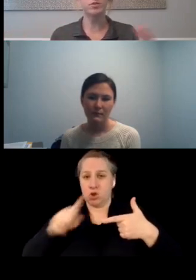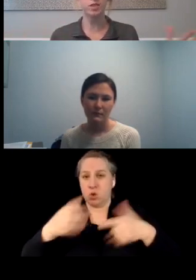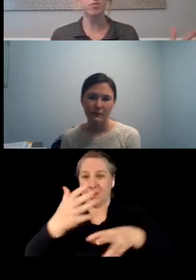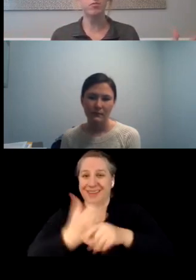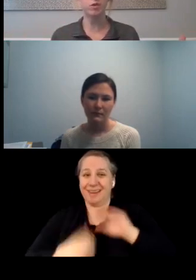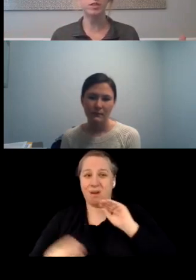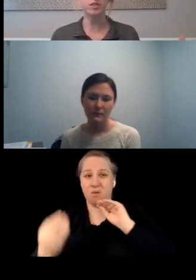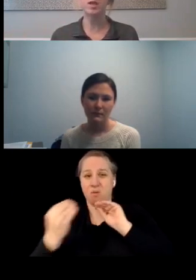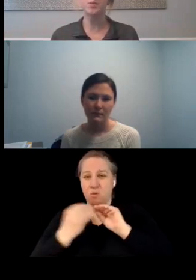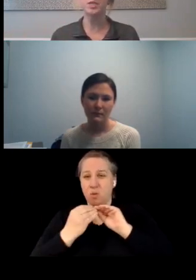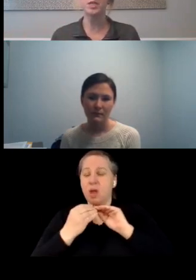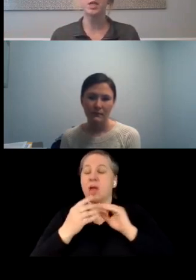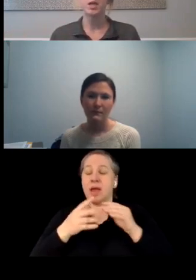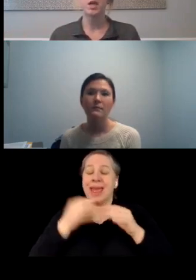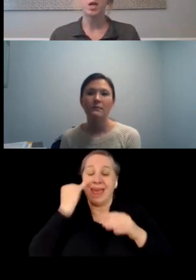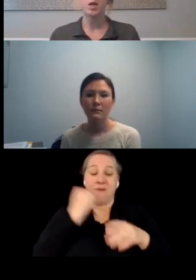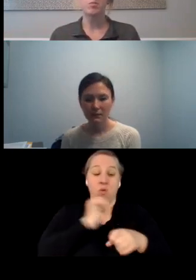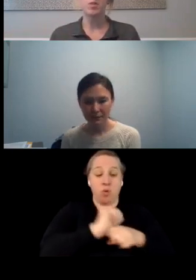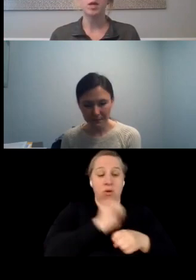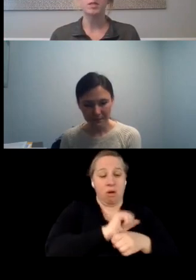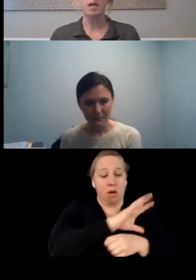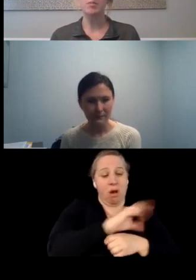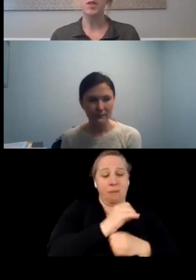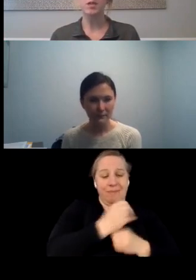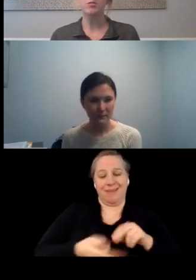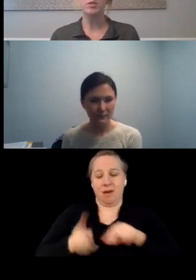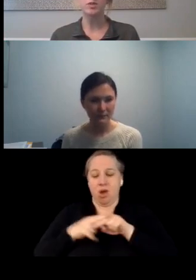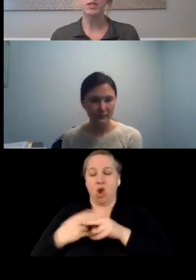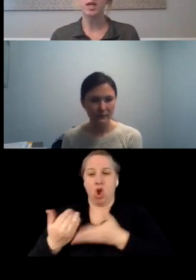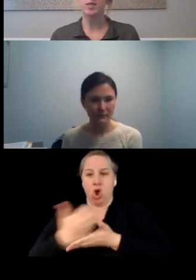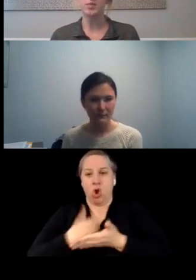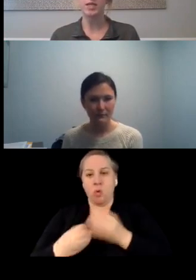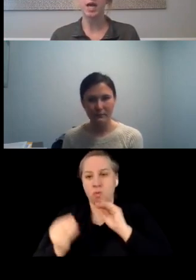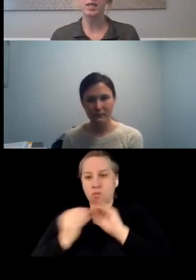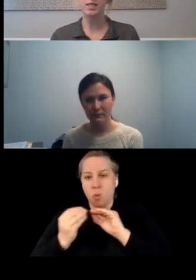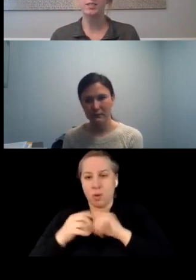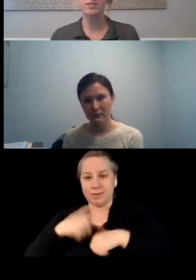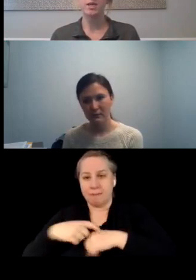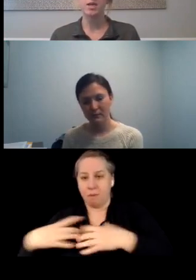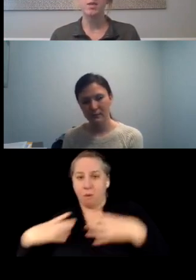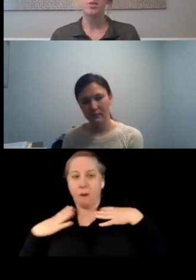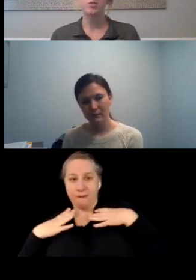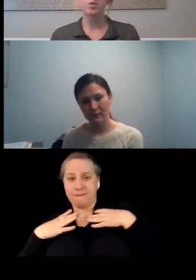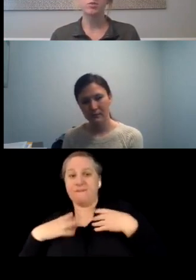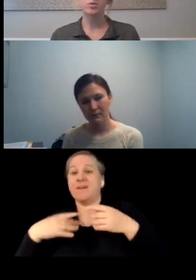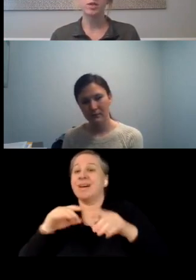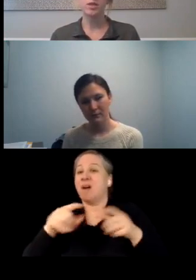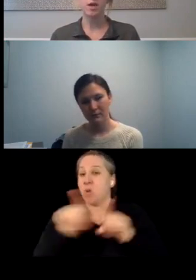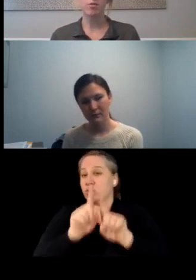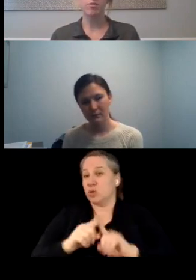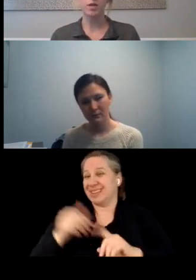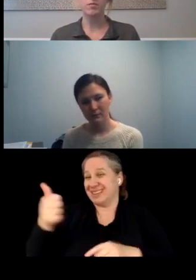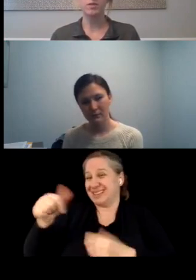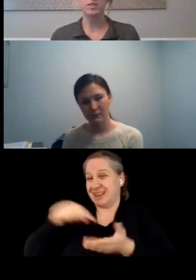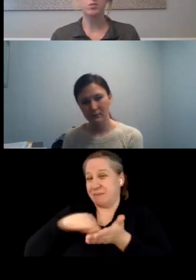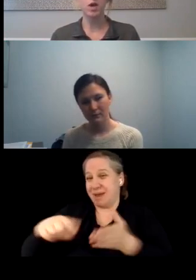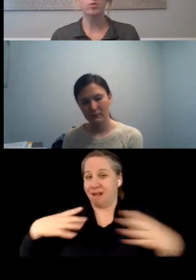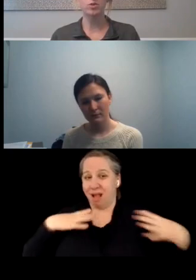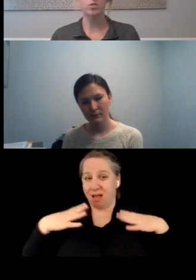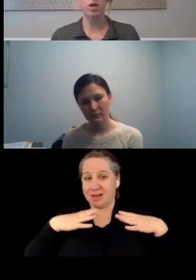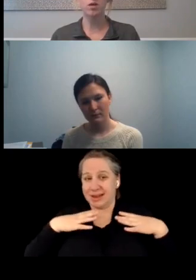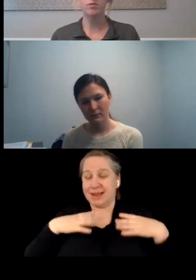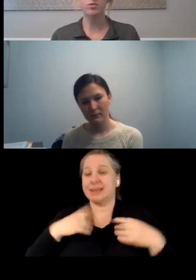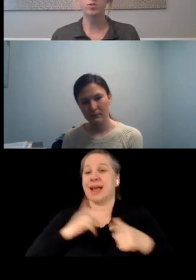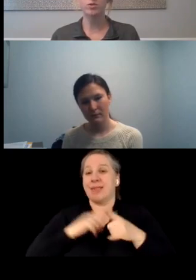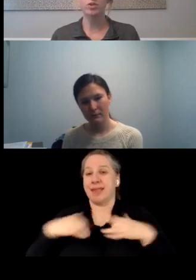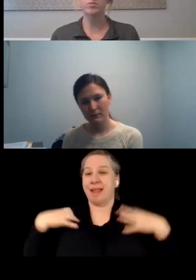more years that you've worked at the company. On top of that, you do get 10 paid holidays. And then you also get the health benefits as well.